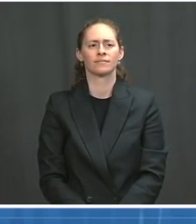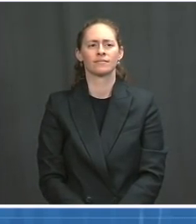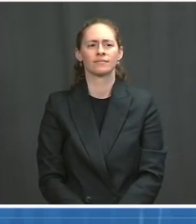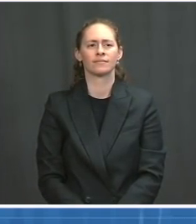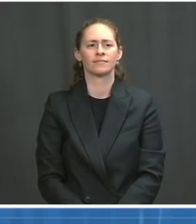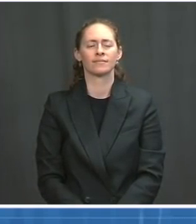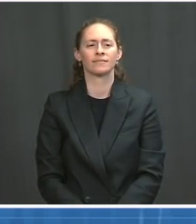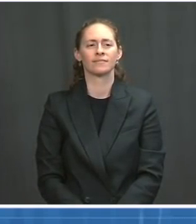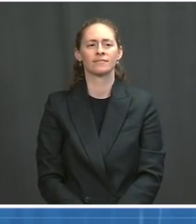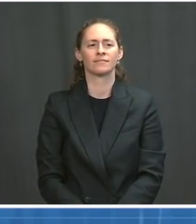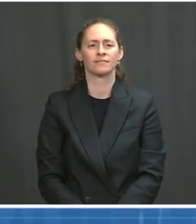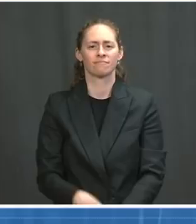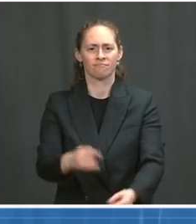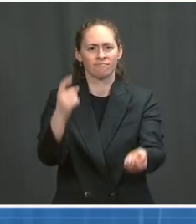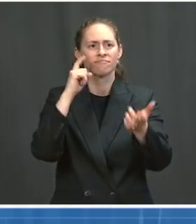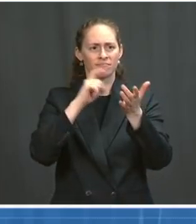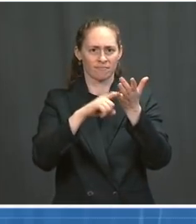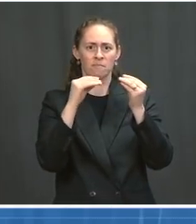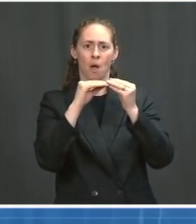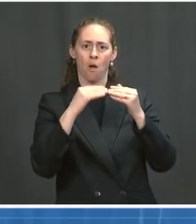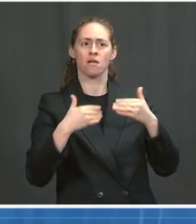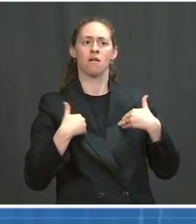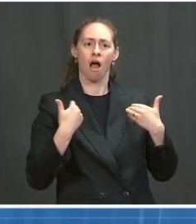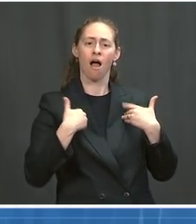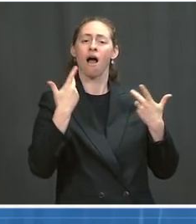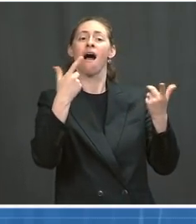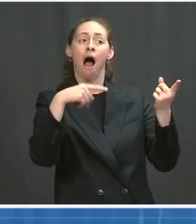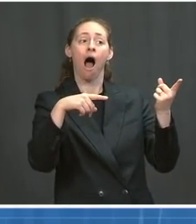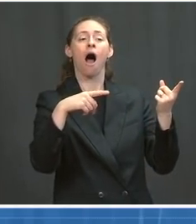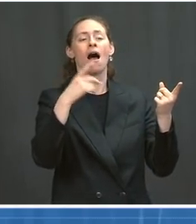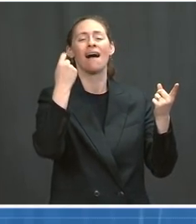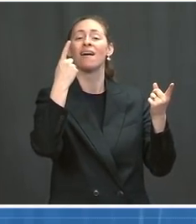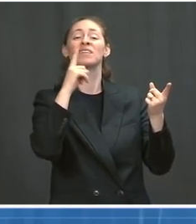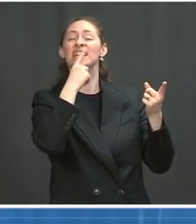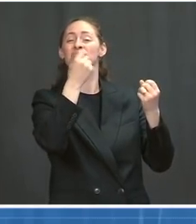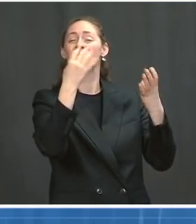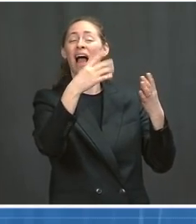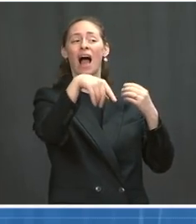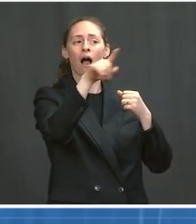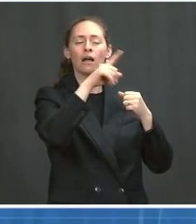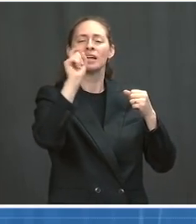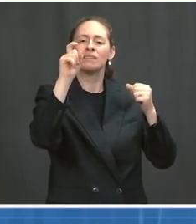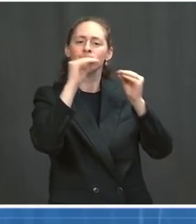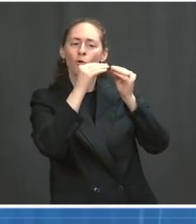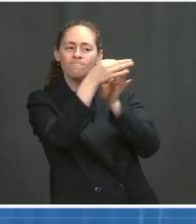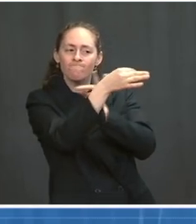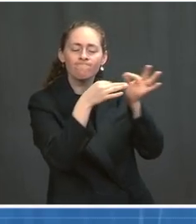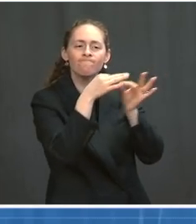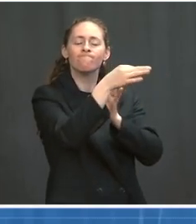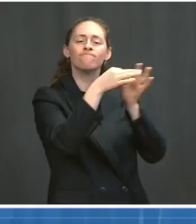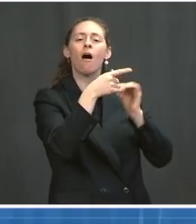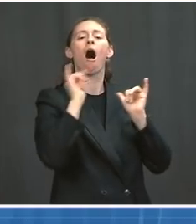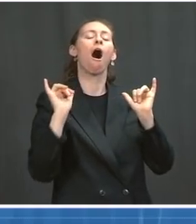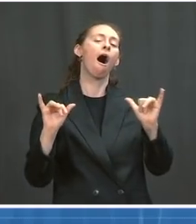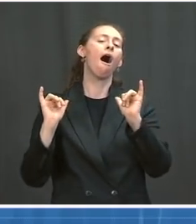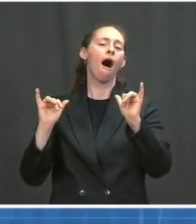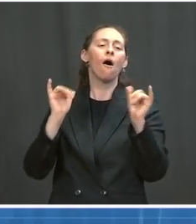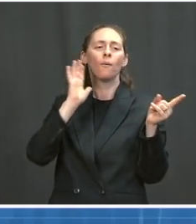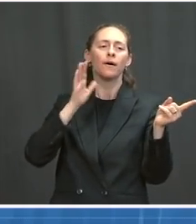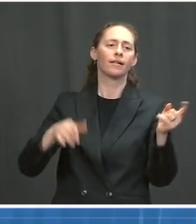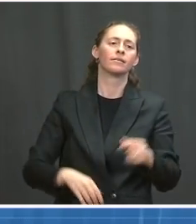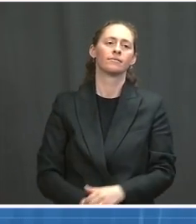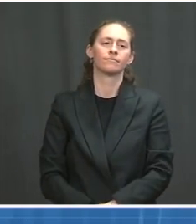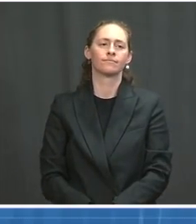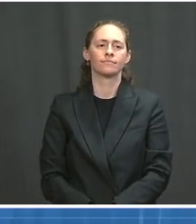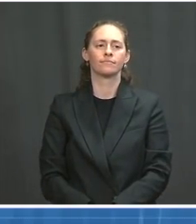want to carry this message. Because again, I believe strongly that young people are not just interested in staying healthy themselves, but they are the leaders in